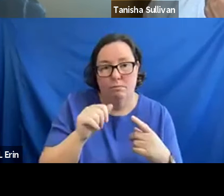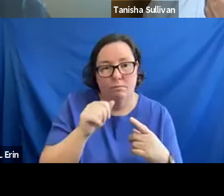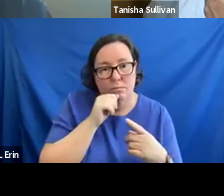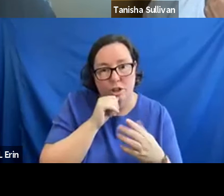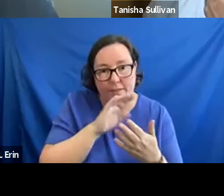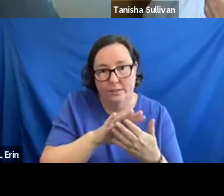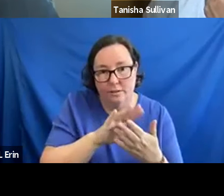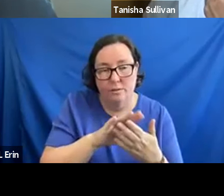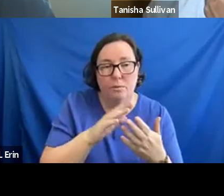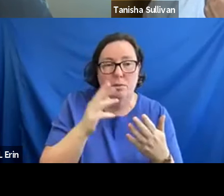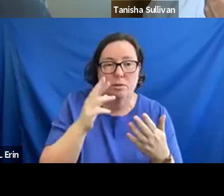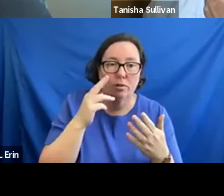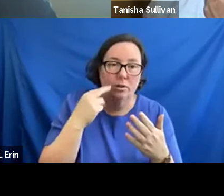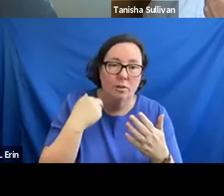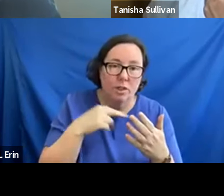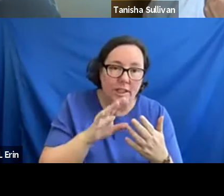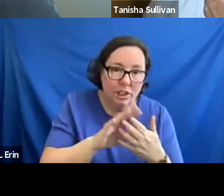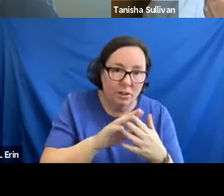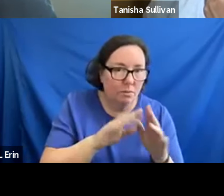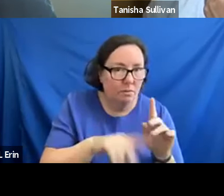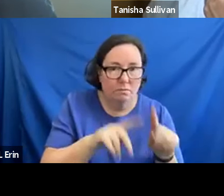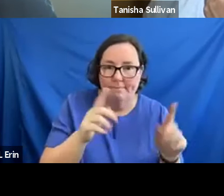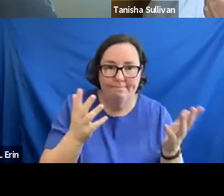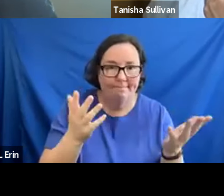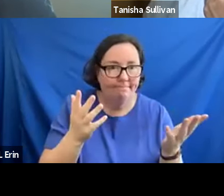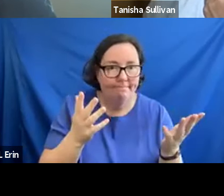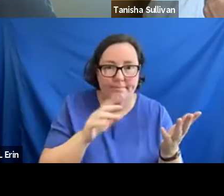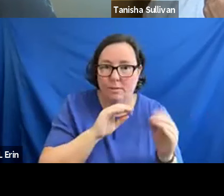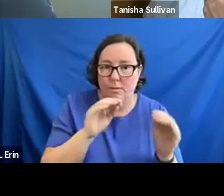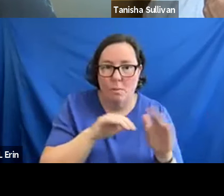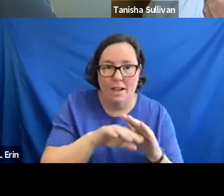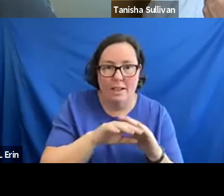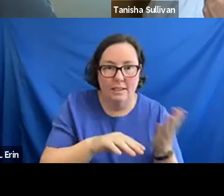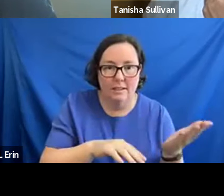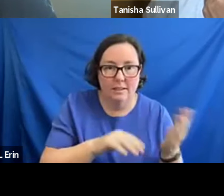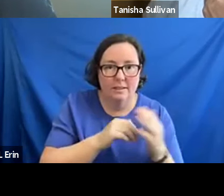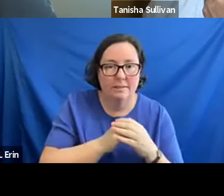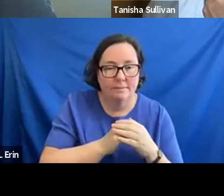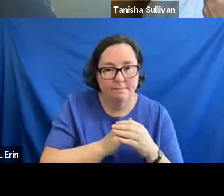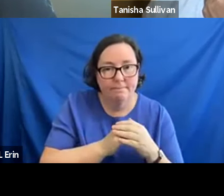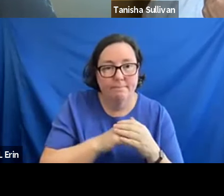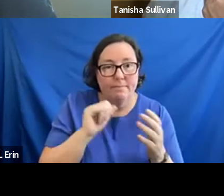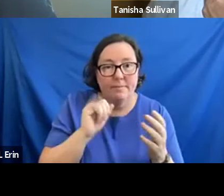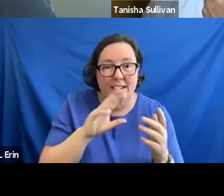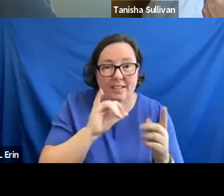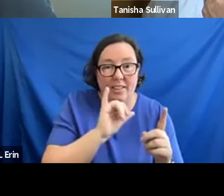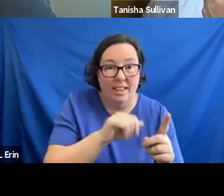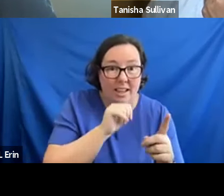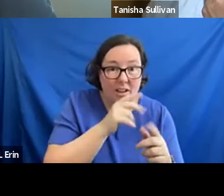to private schools and other schools outside of the system, so they wouldn't have access to that. So if that's not the